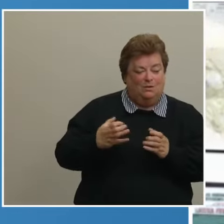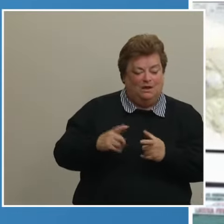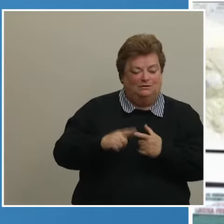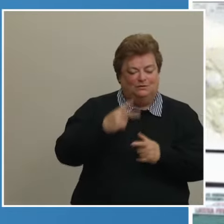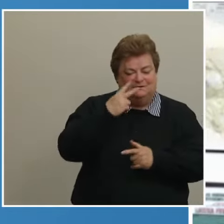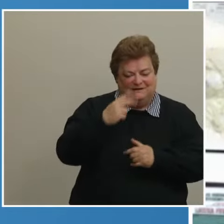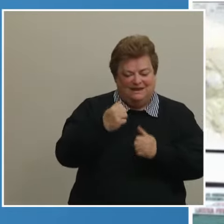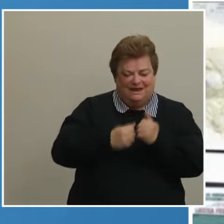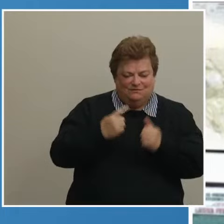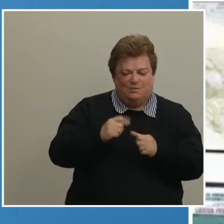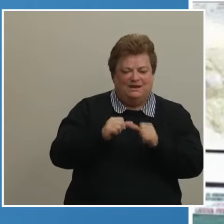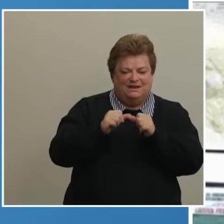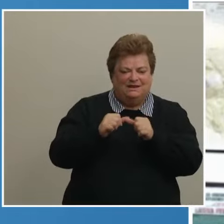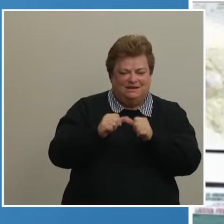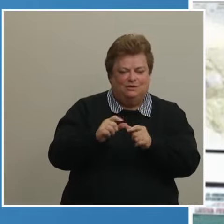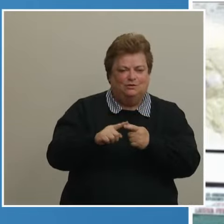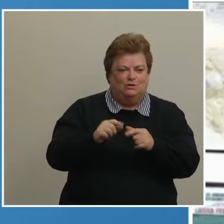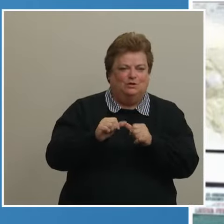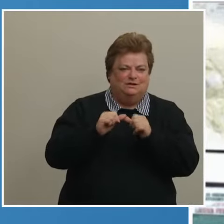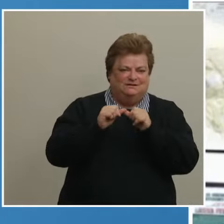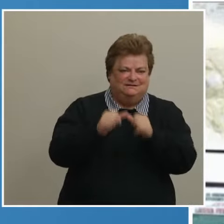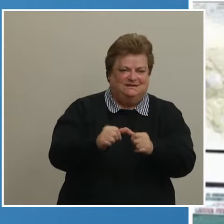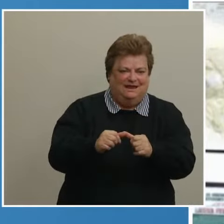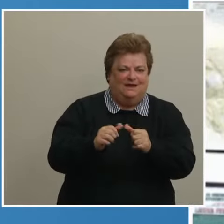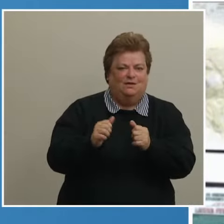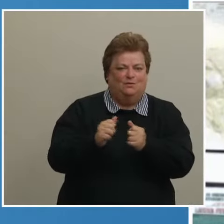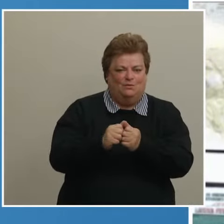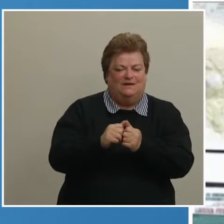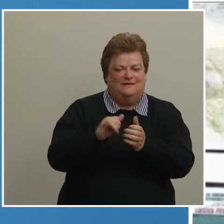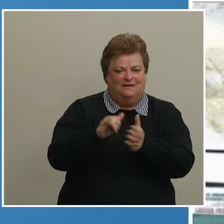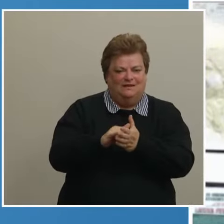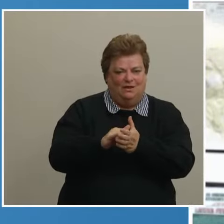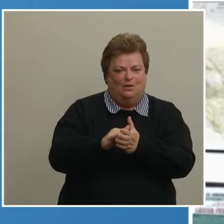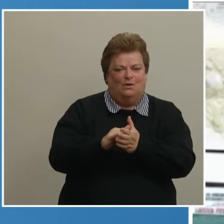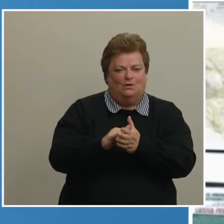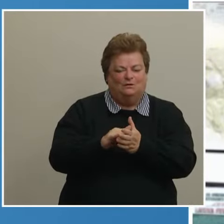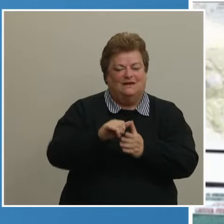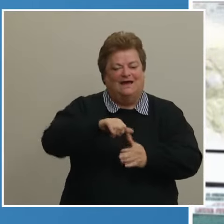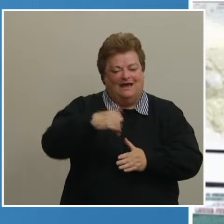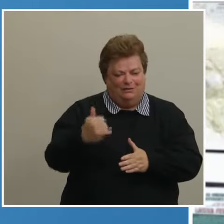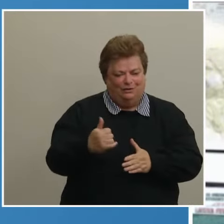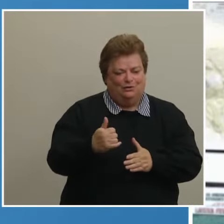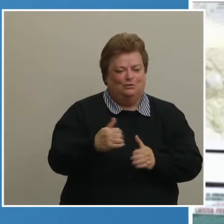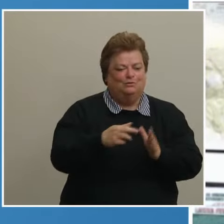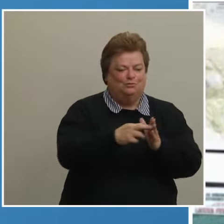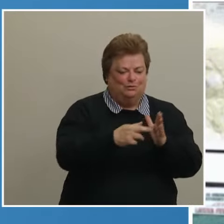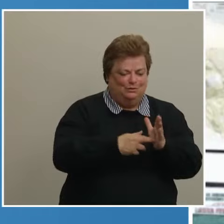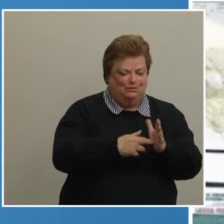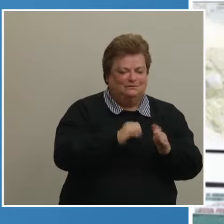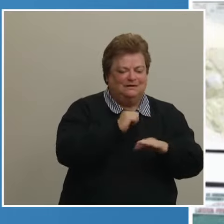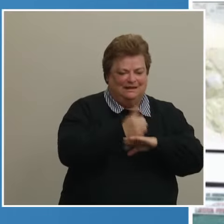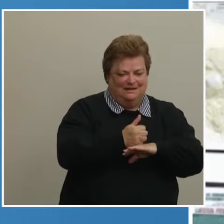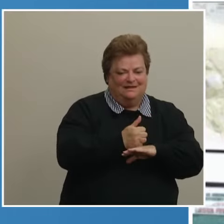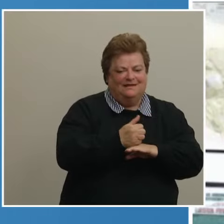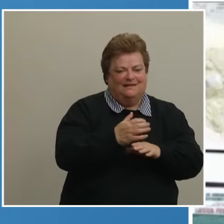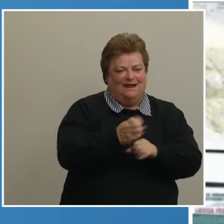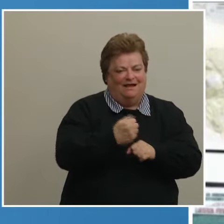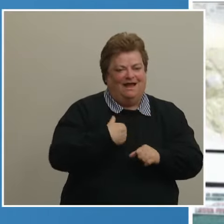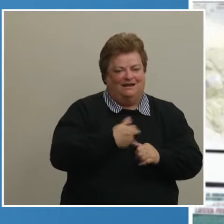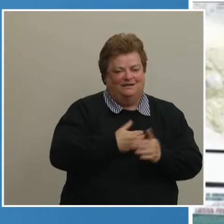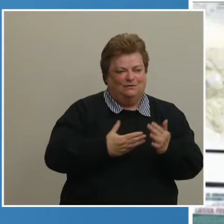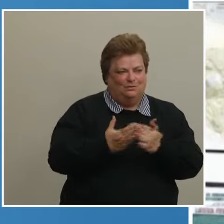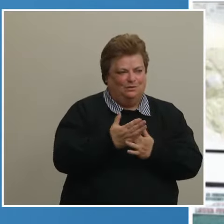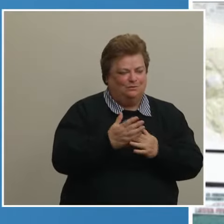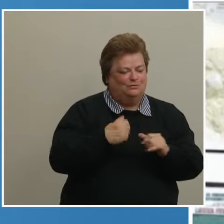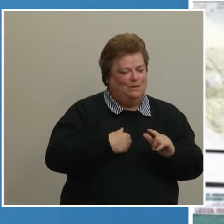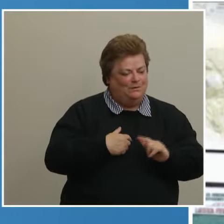everybody continue to stick to those non-pharmaceutical interventions that got us over the hump in November and December. So I'll turn it